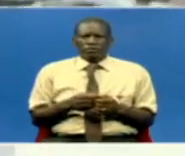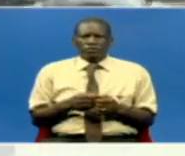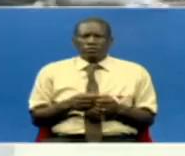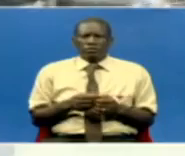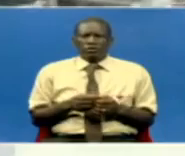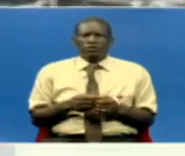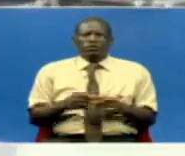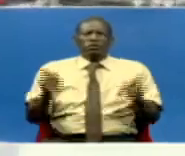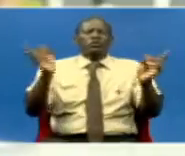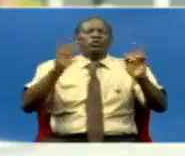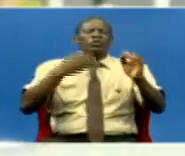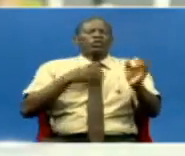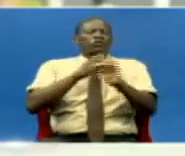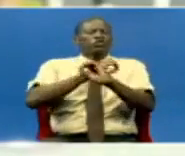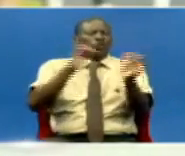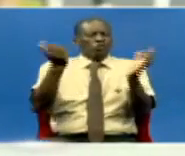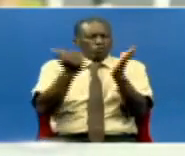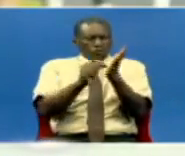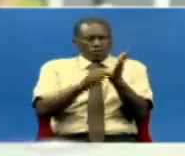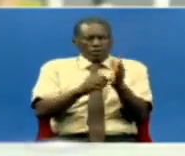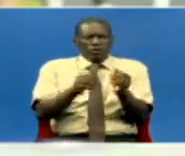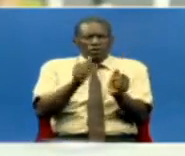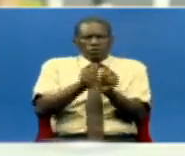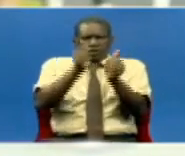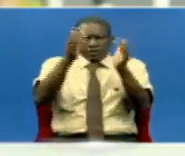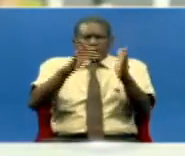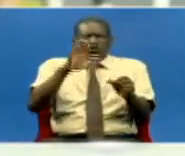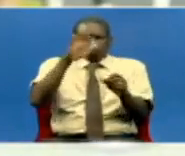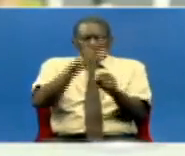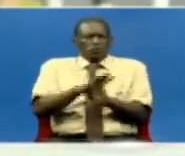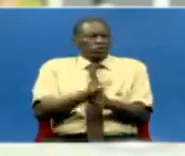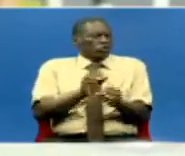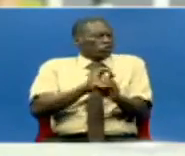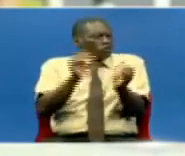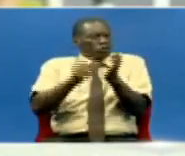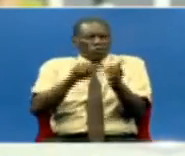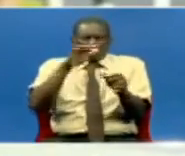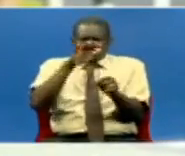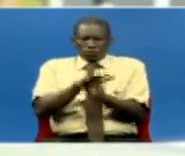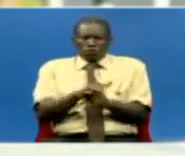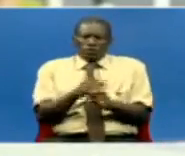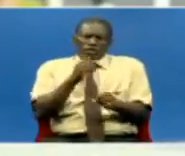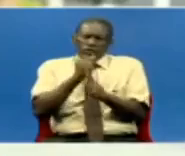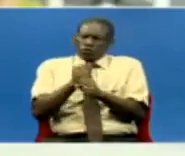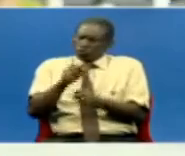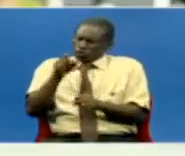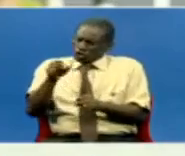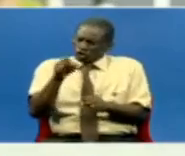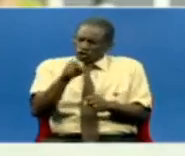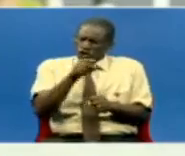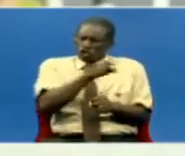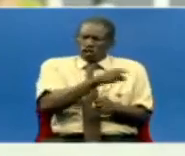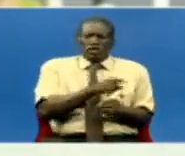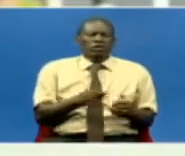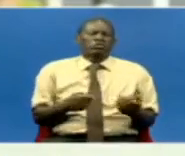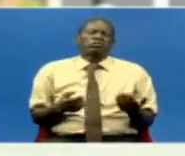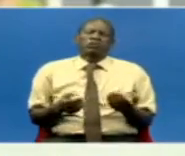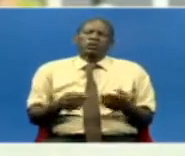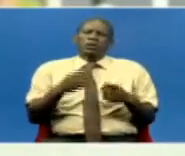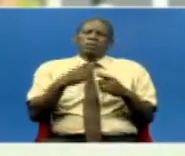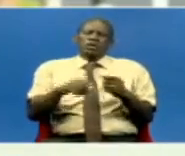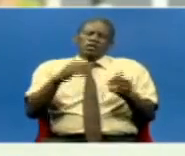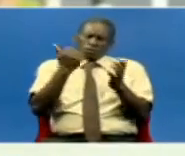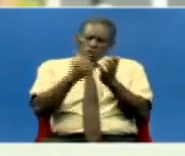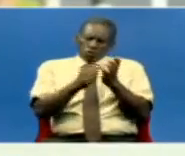we don't have any problem with somebody promising, eh? I'll do ABCD search. But the